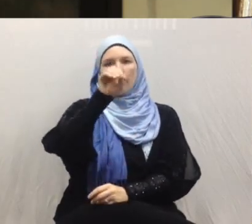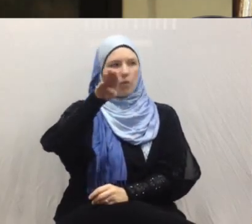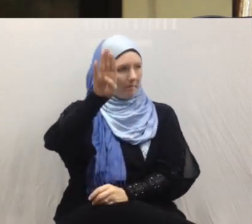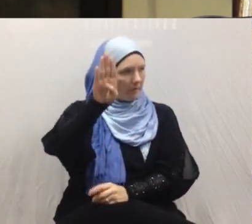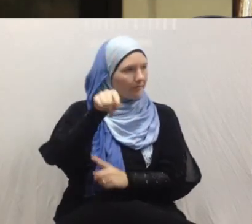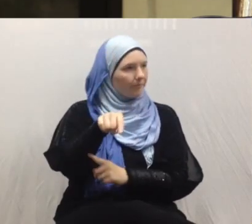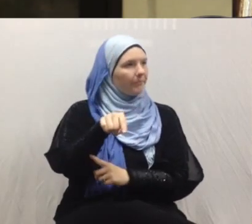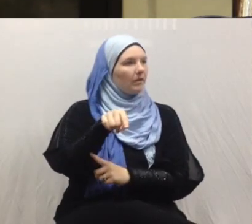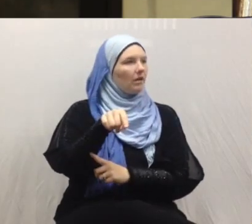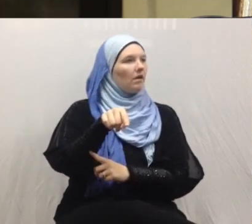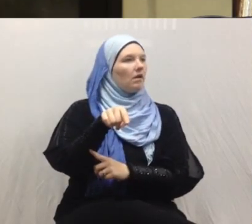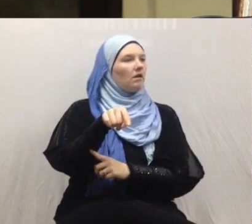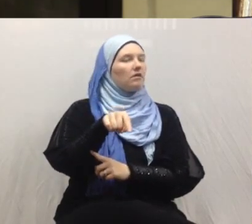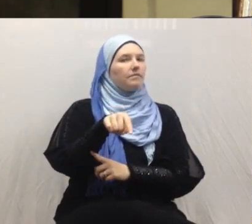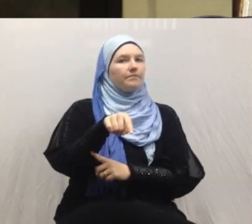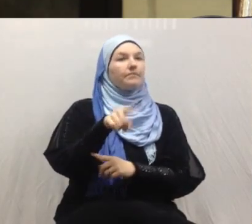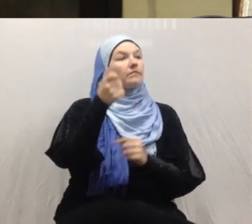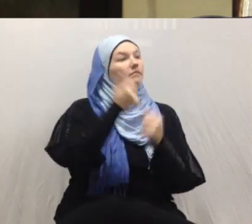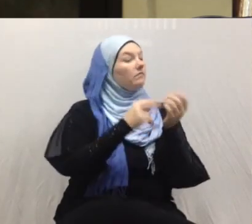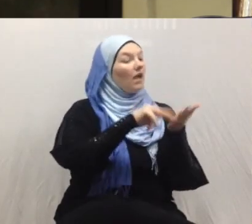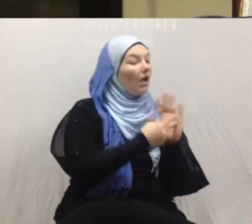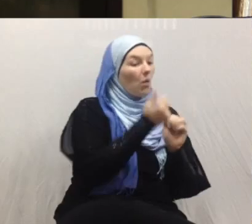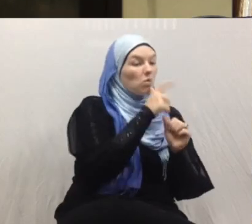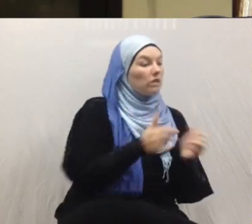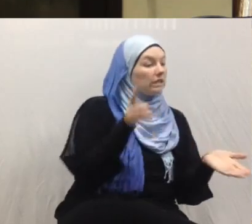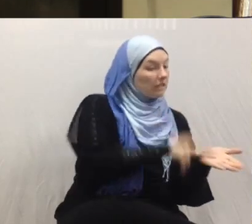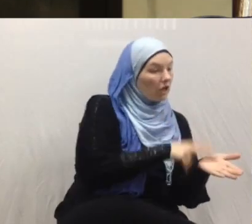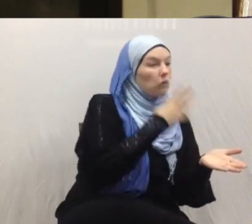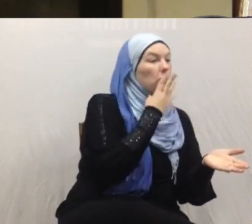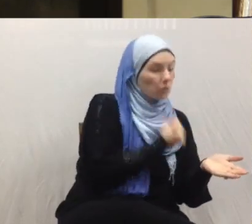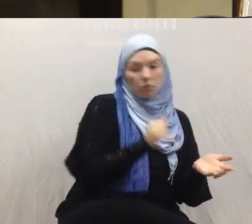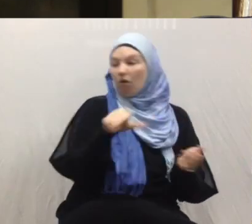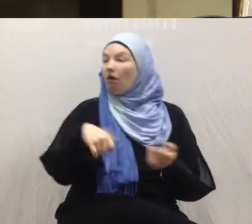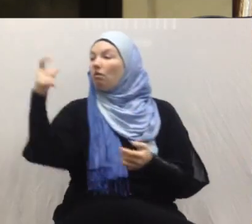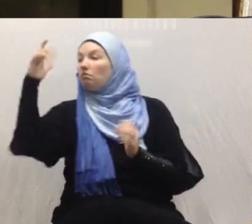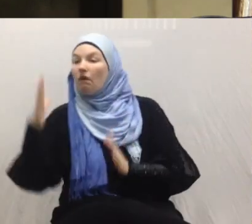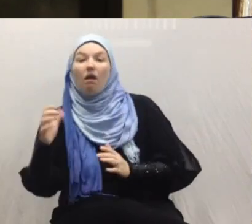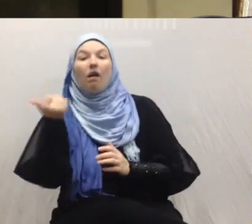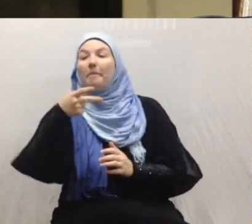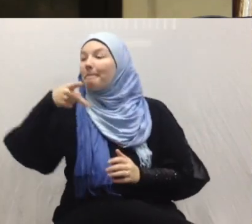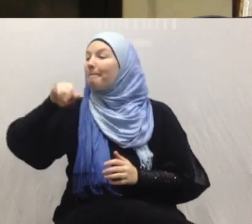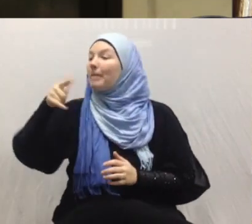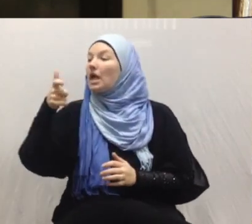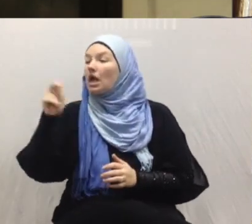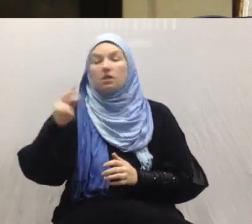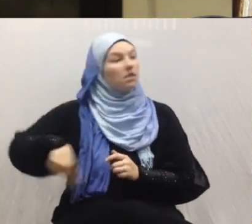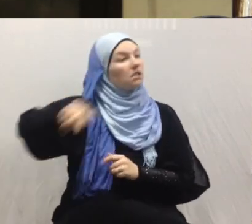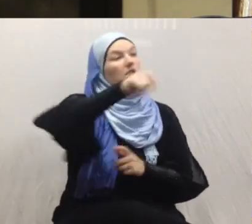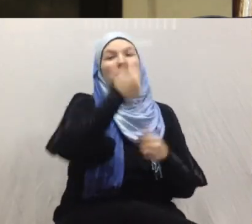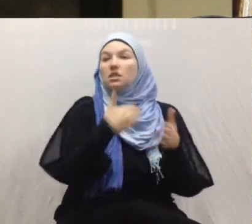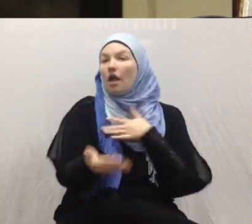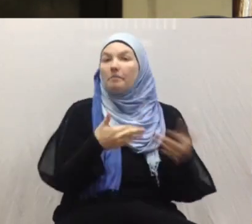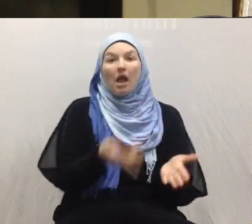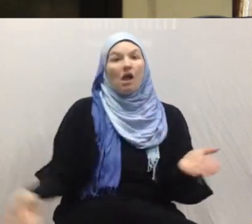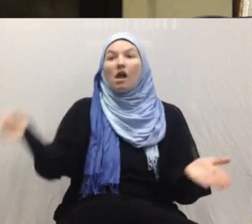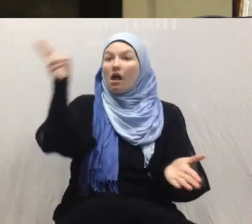means anyone who signs, Jews or otherwise, Muslims or otherwise, anyone who signs this agreement and lives